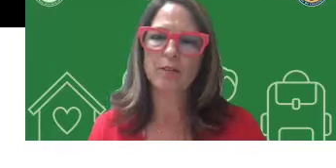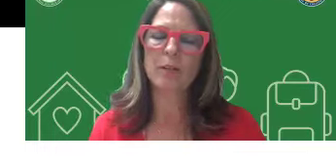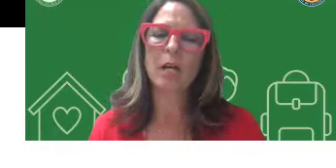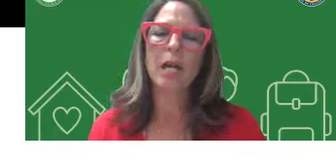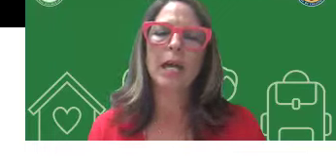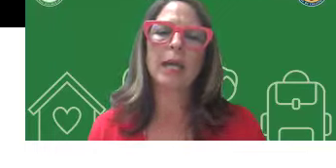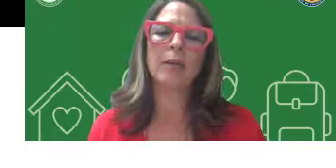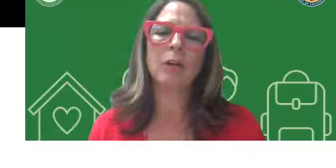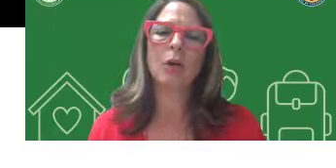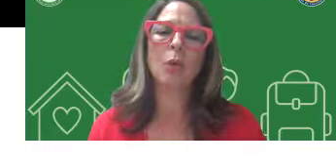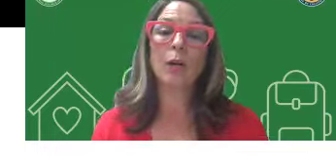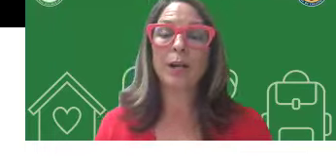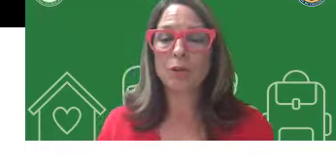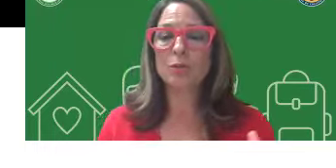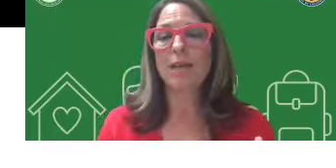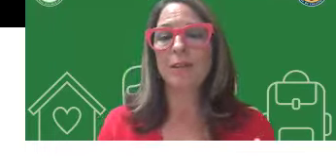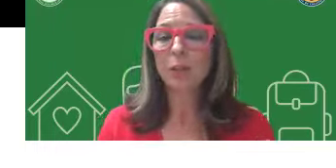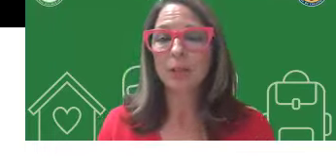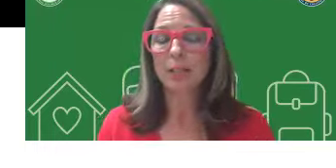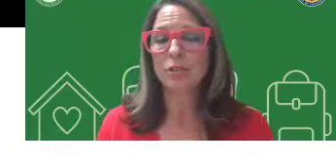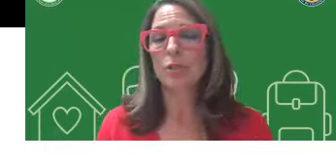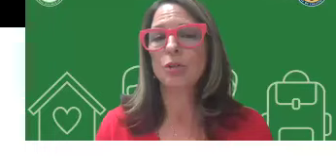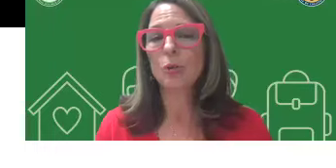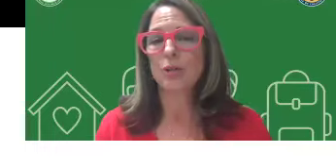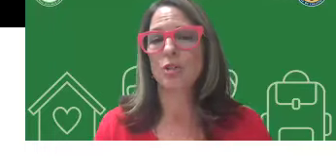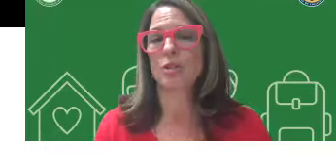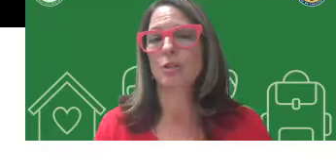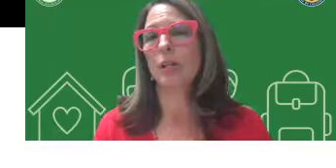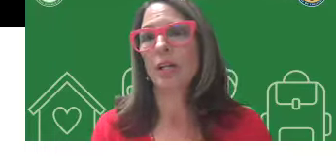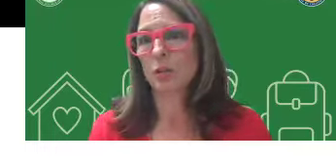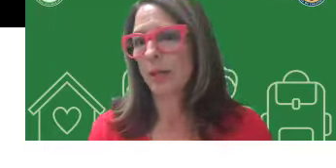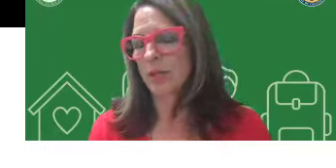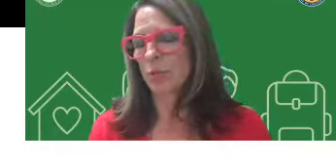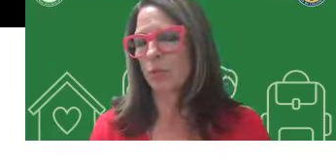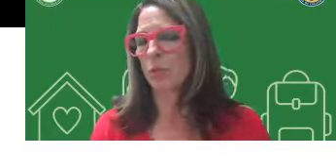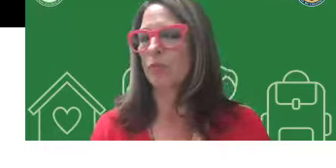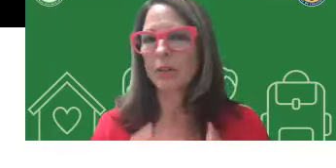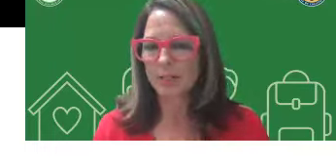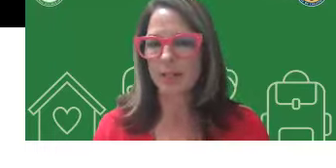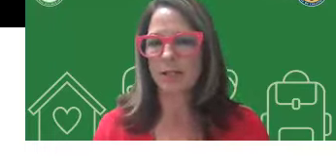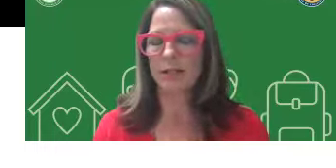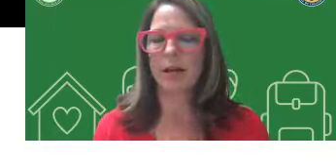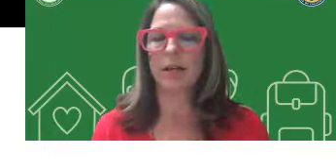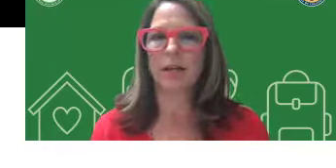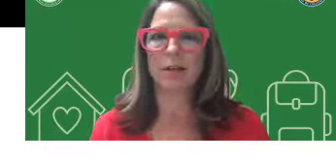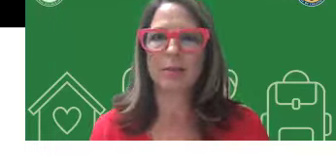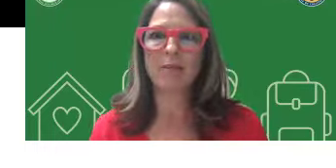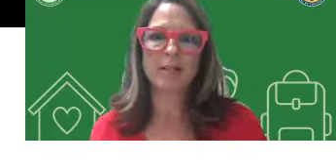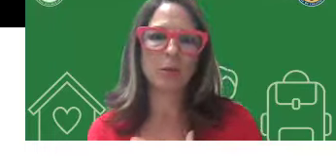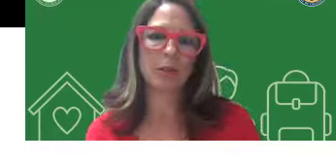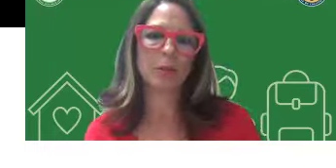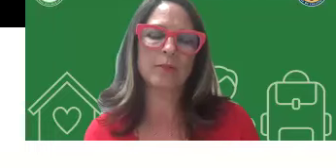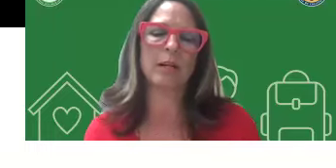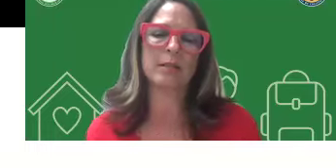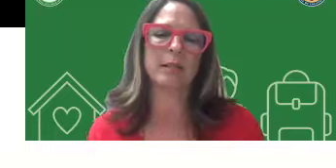0 to 5, and we're going to also dive a little bit into new questions that are in HMIS. We're very excited that